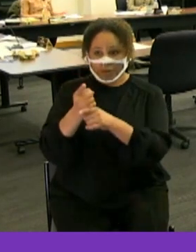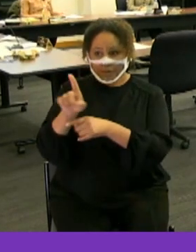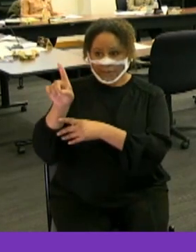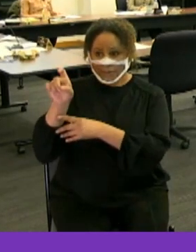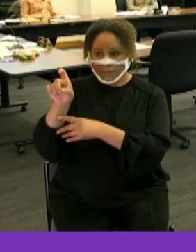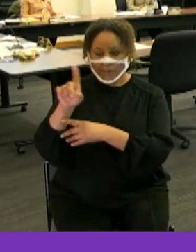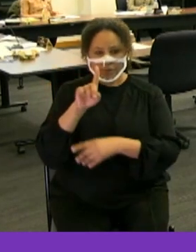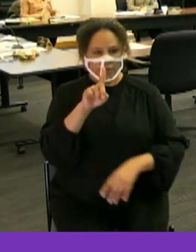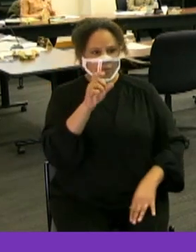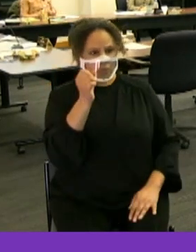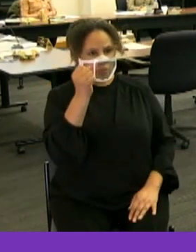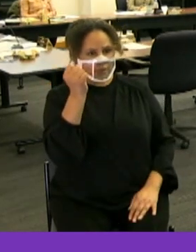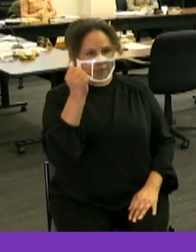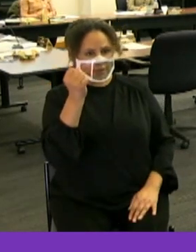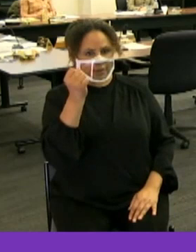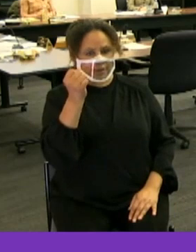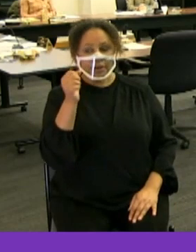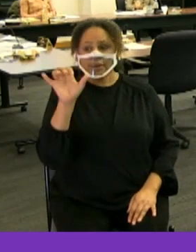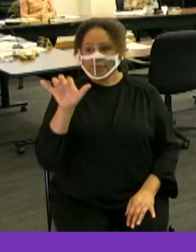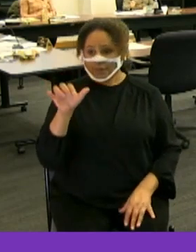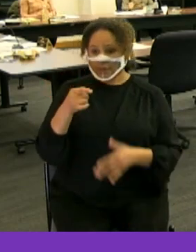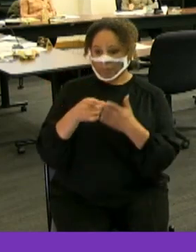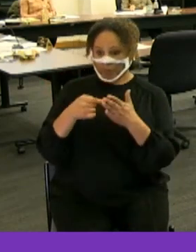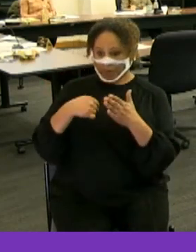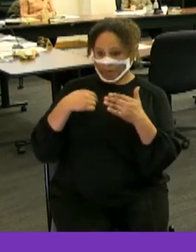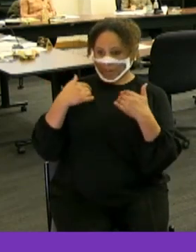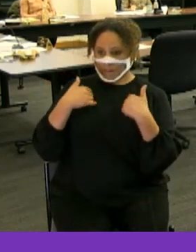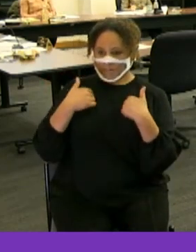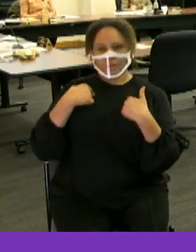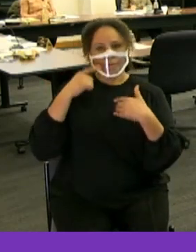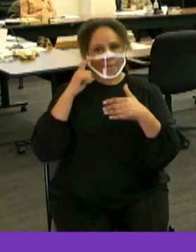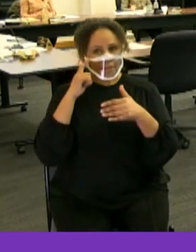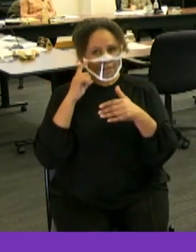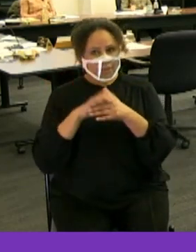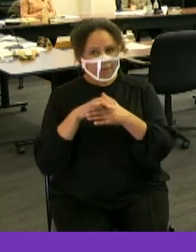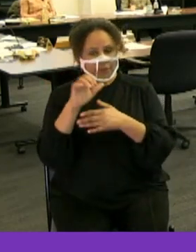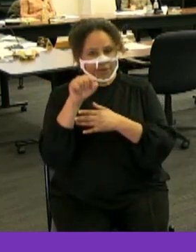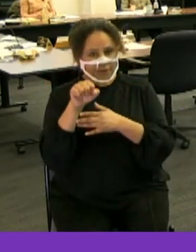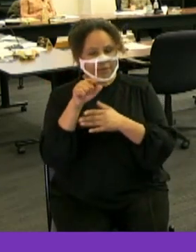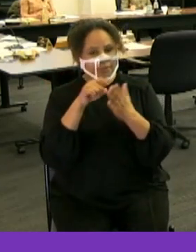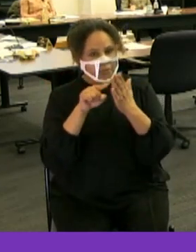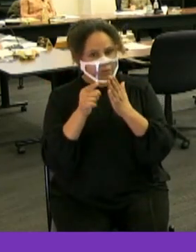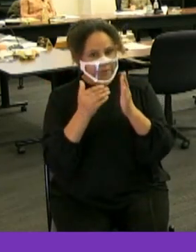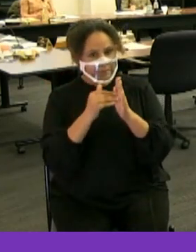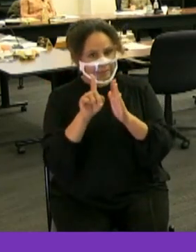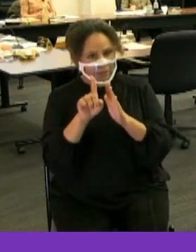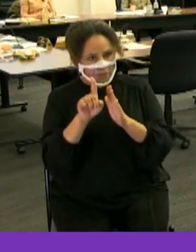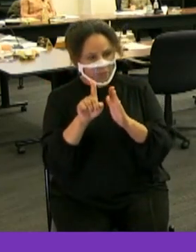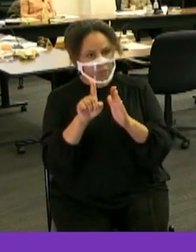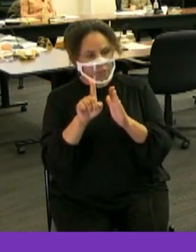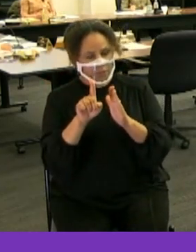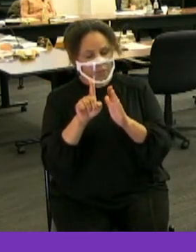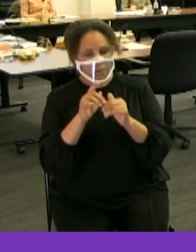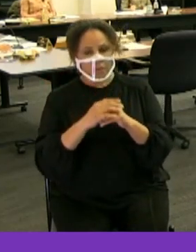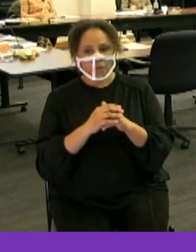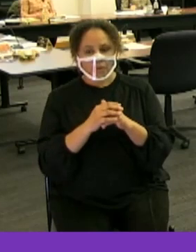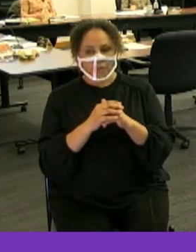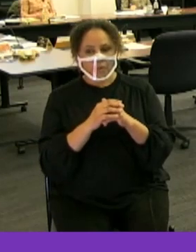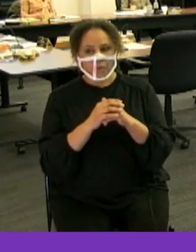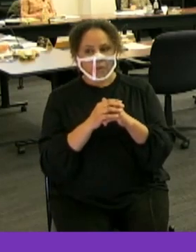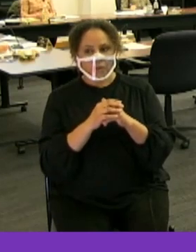Second. That's what I have. I believe so. Let me just double check real quick.